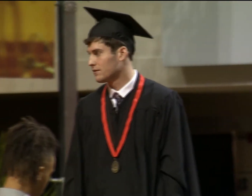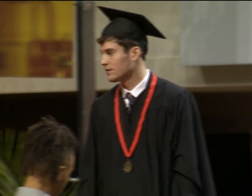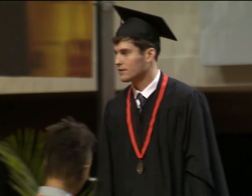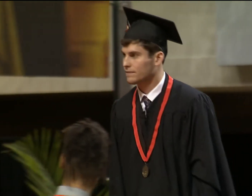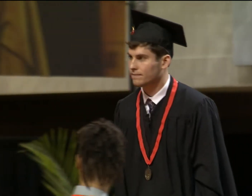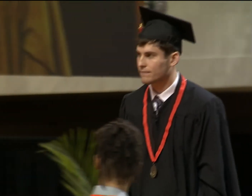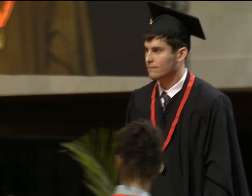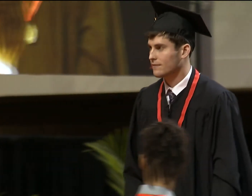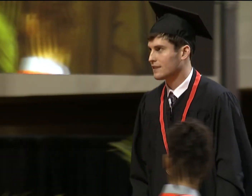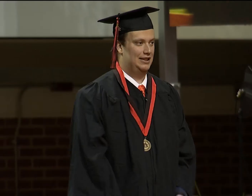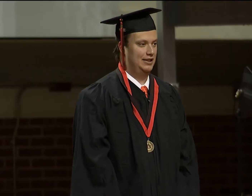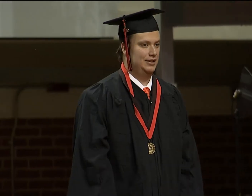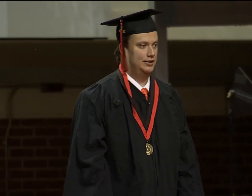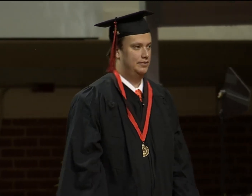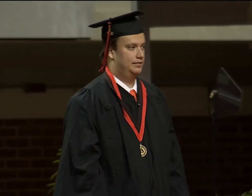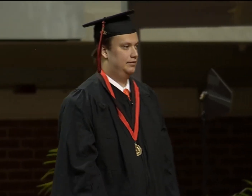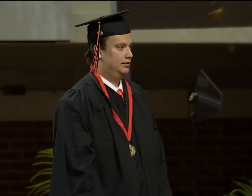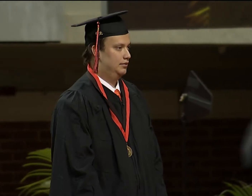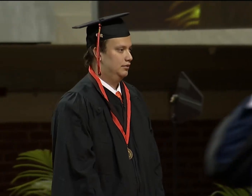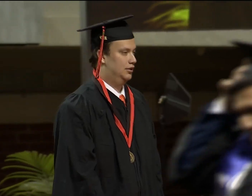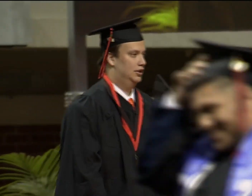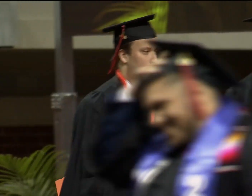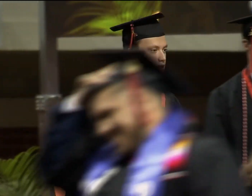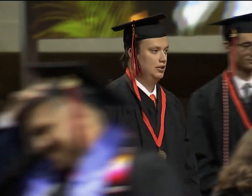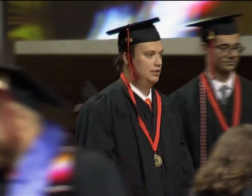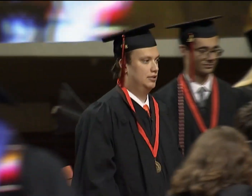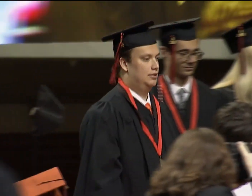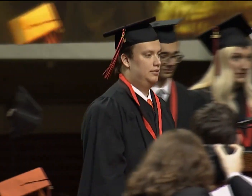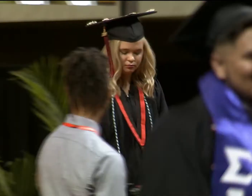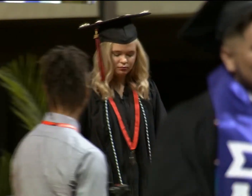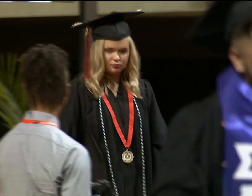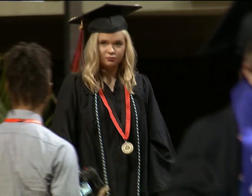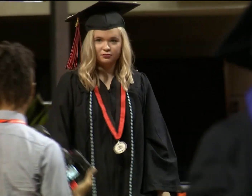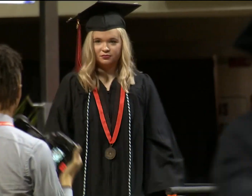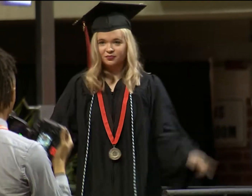Tyler Albin. Thomas Razor.